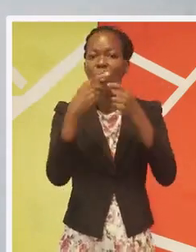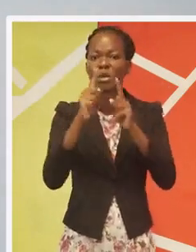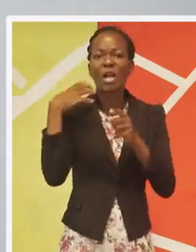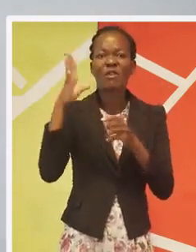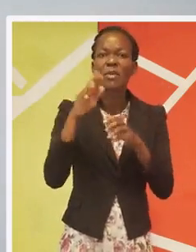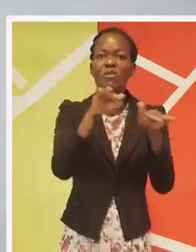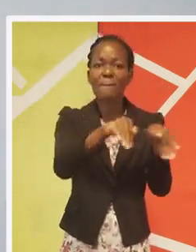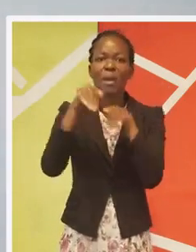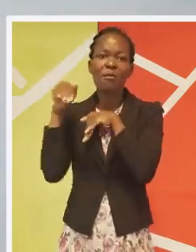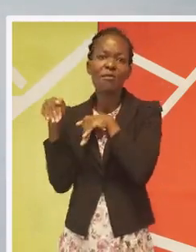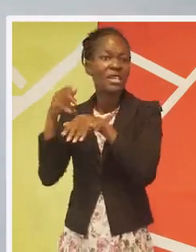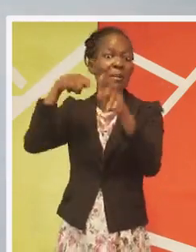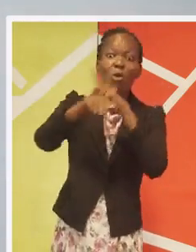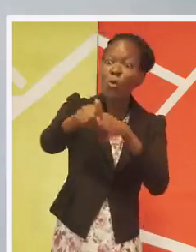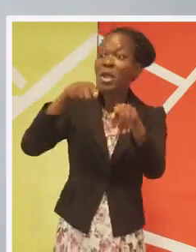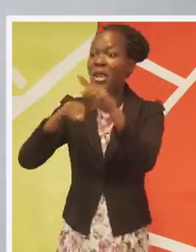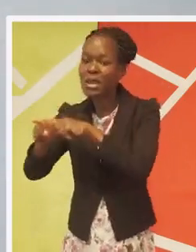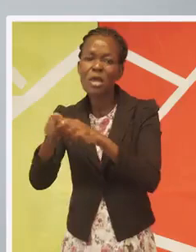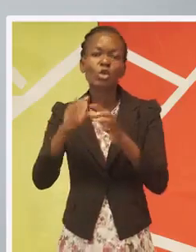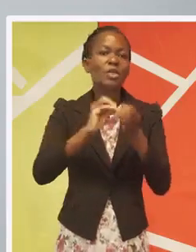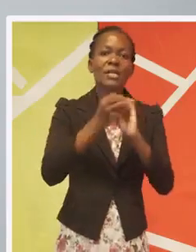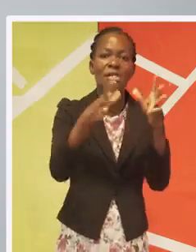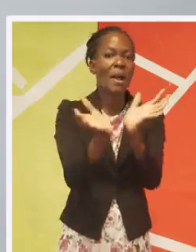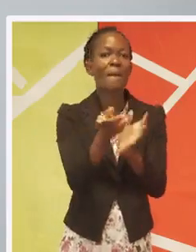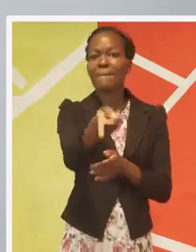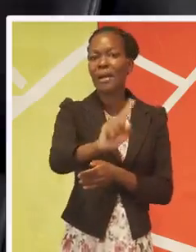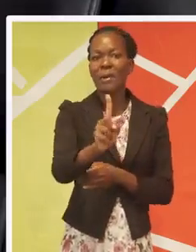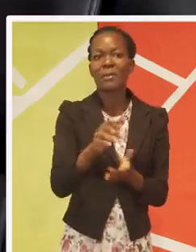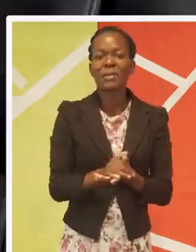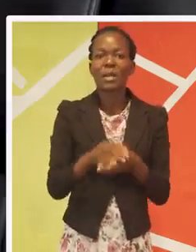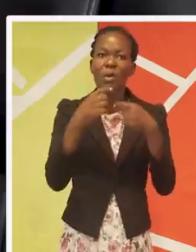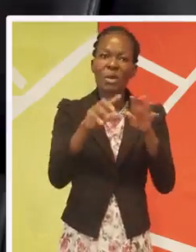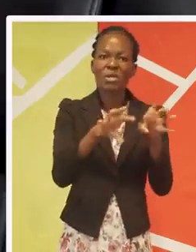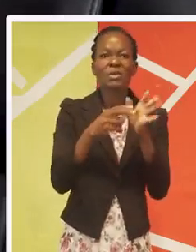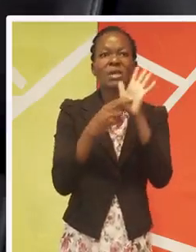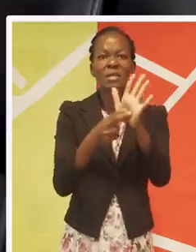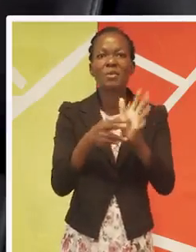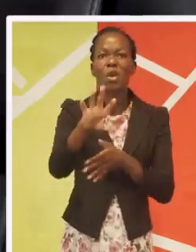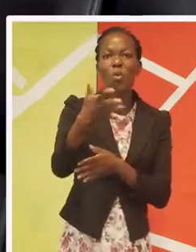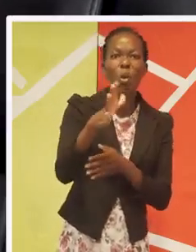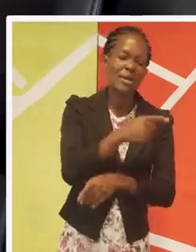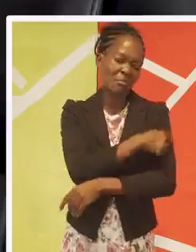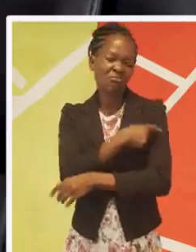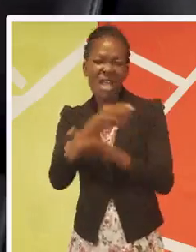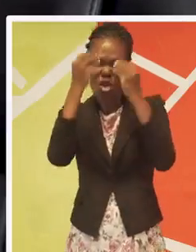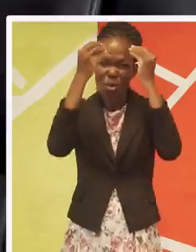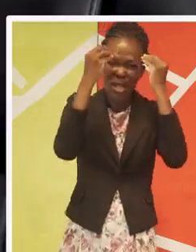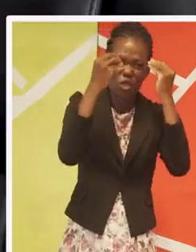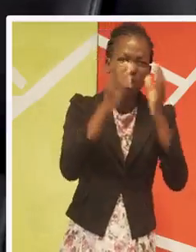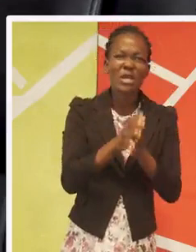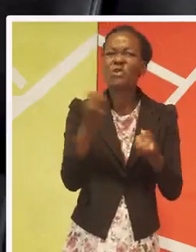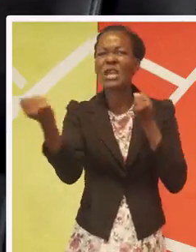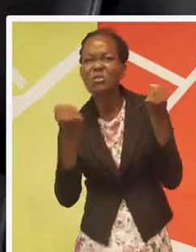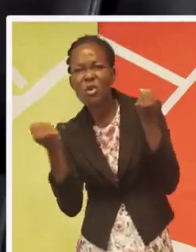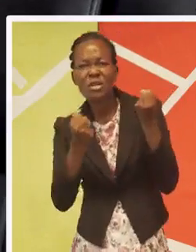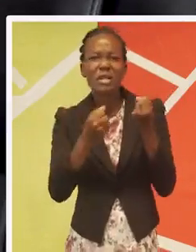delivering public services such as education, water, healthcare, housing, transportation, all the